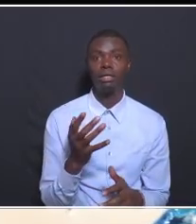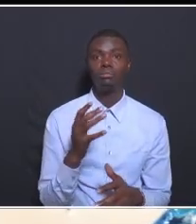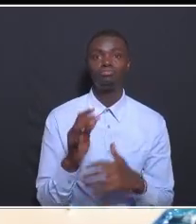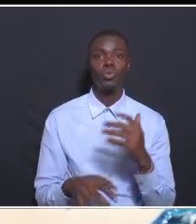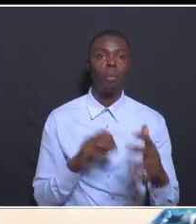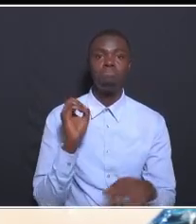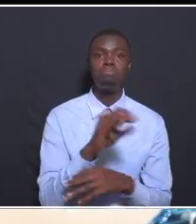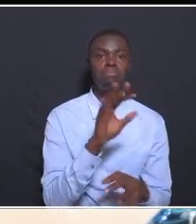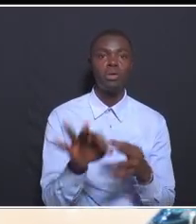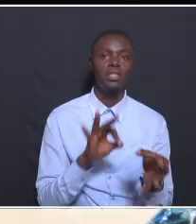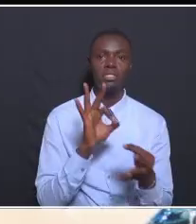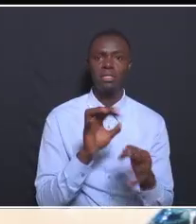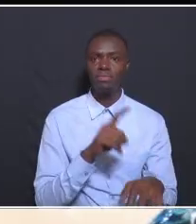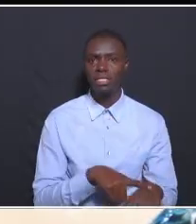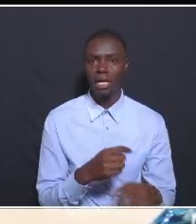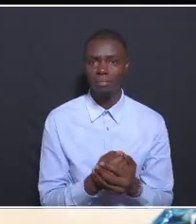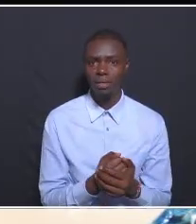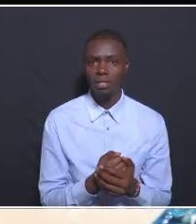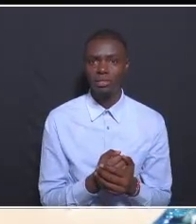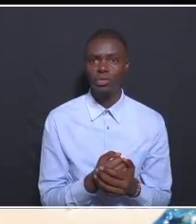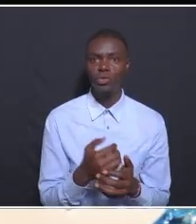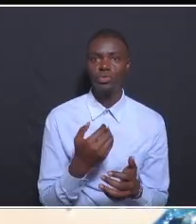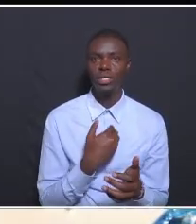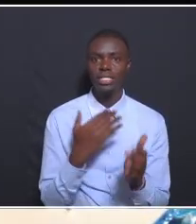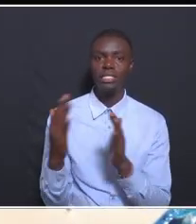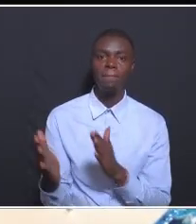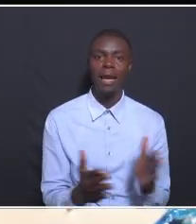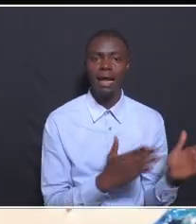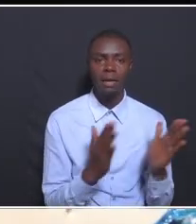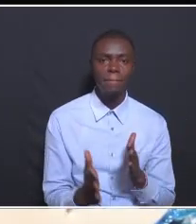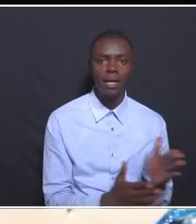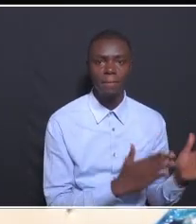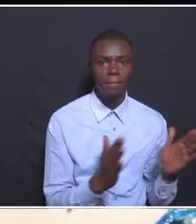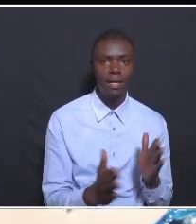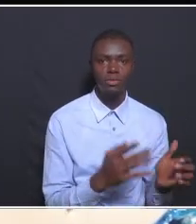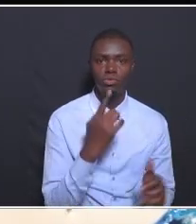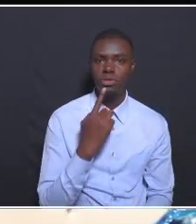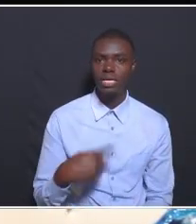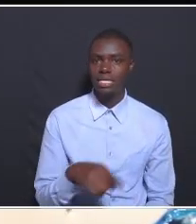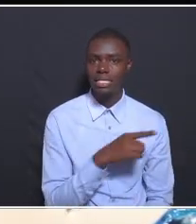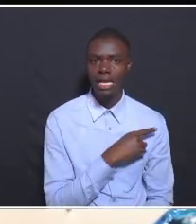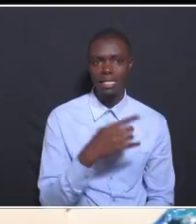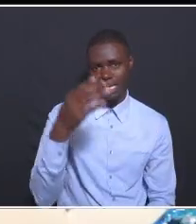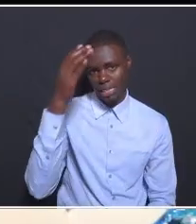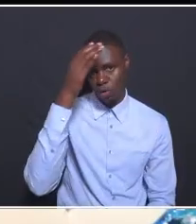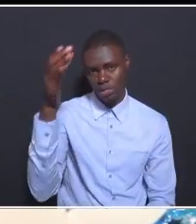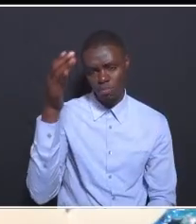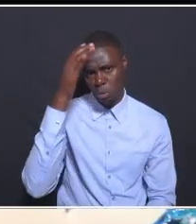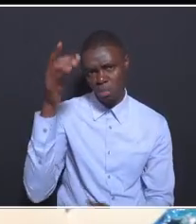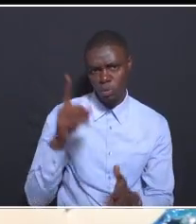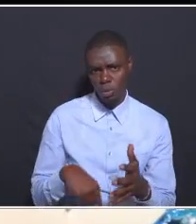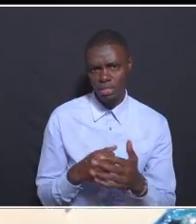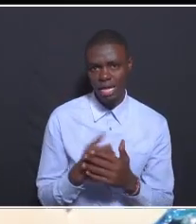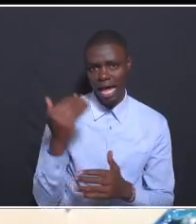at a specific time. Like, you guys really had a plan for it. So just tell us how the concept came about, because